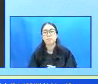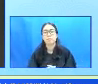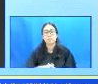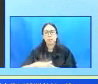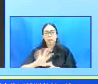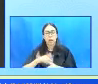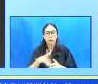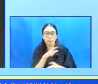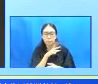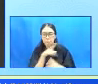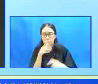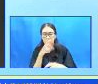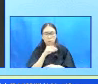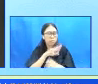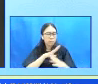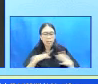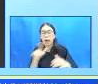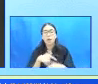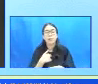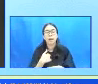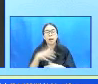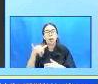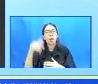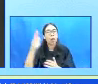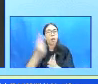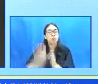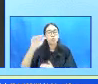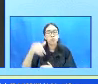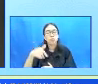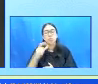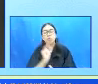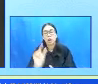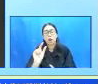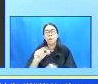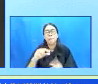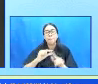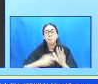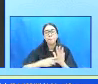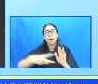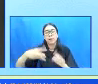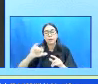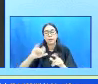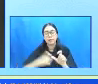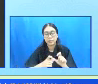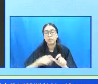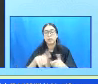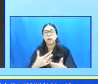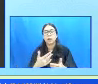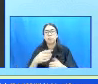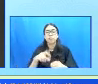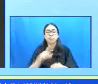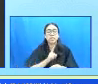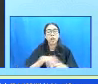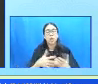introduce themselves, tell us the organization that they represent, and also share with us their mission for inclusion